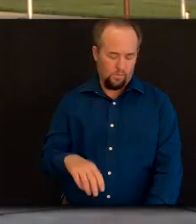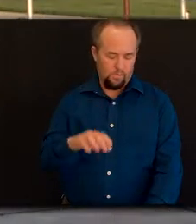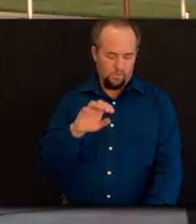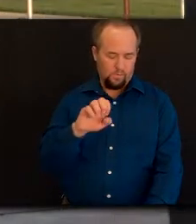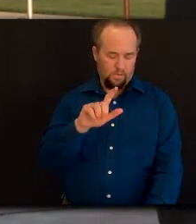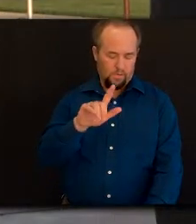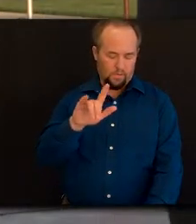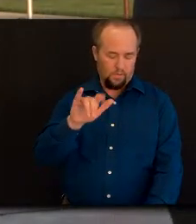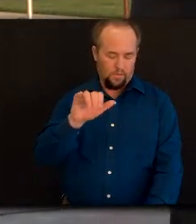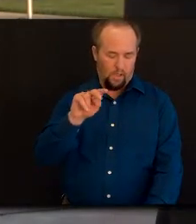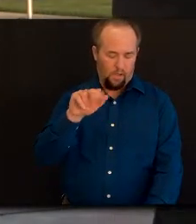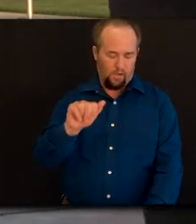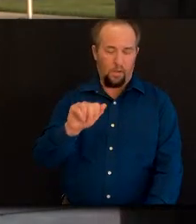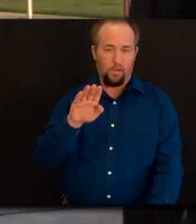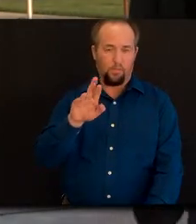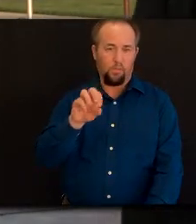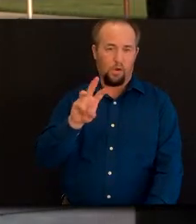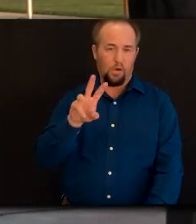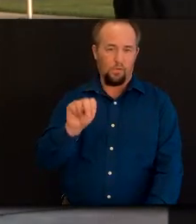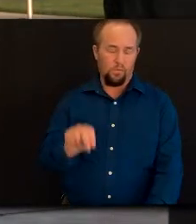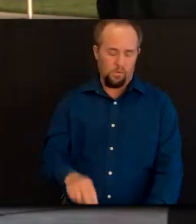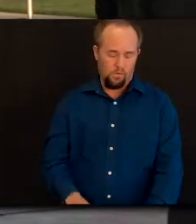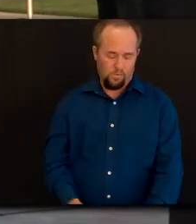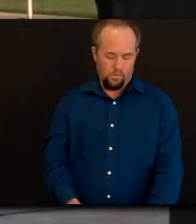Eliana Faith Brown.